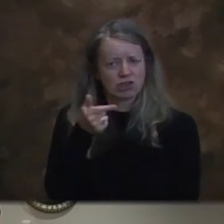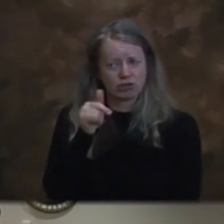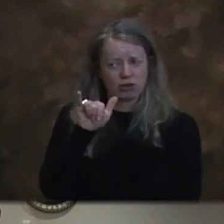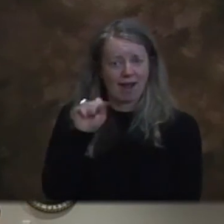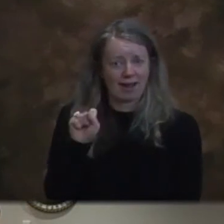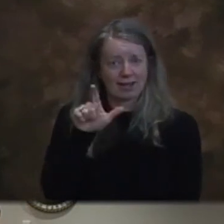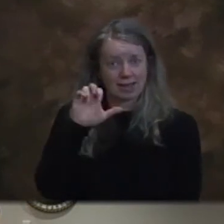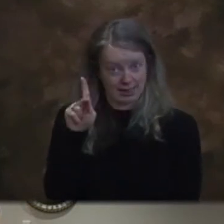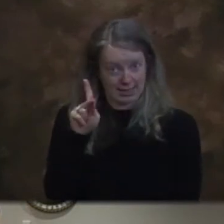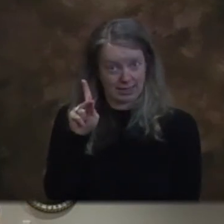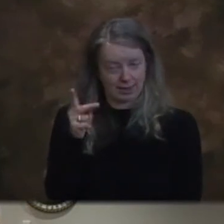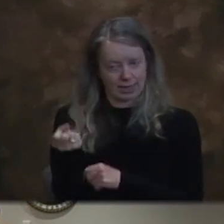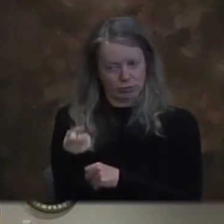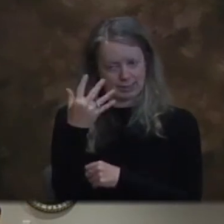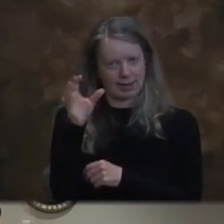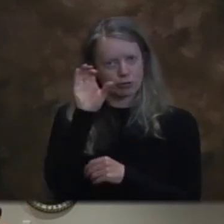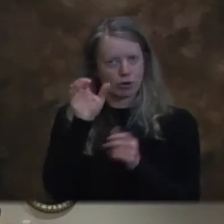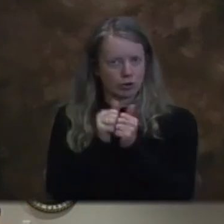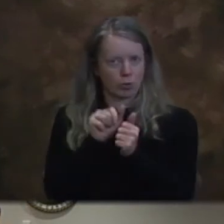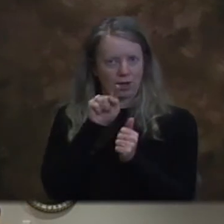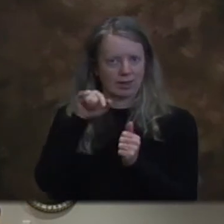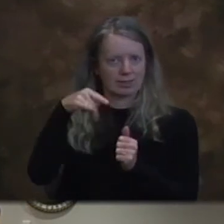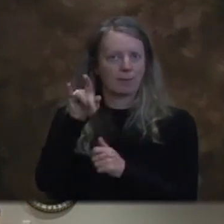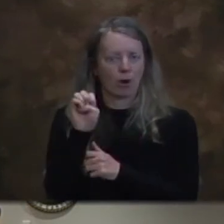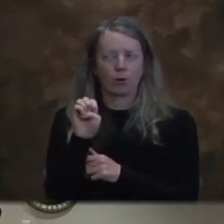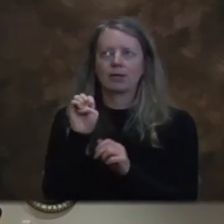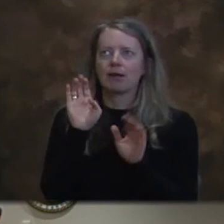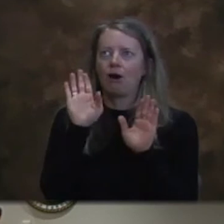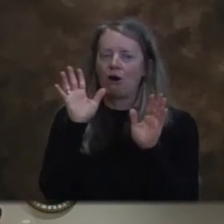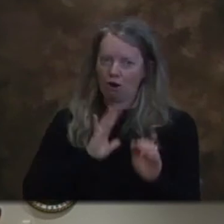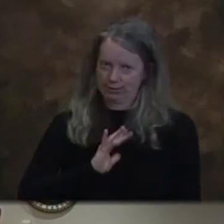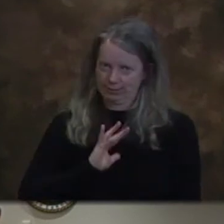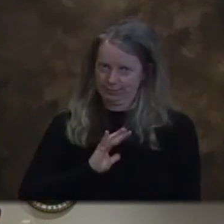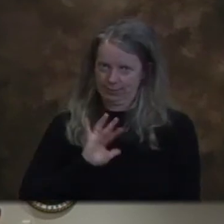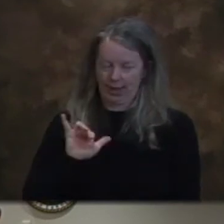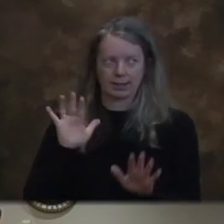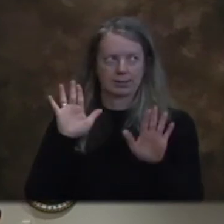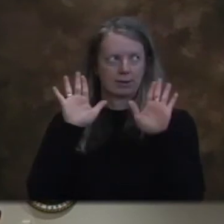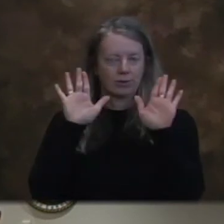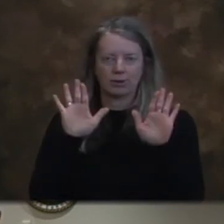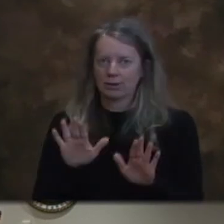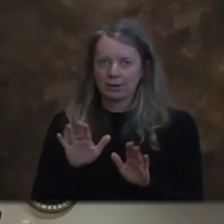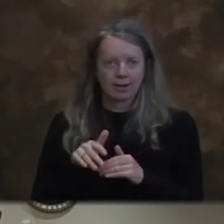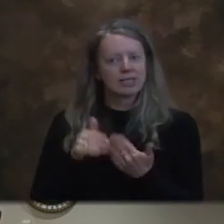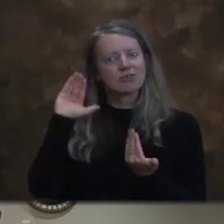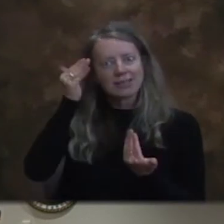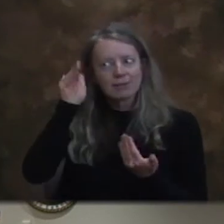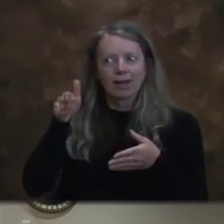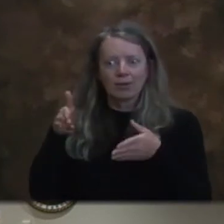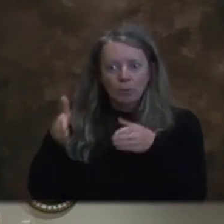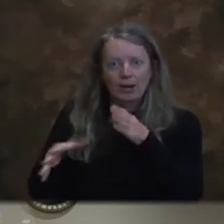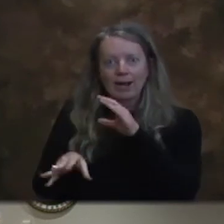sent, where you can search by your zip code, is awesome, and that's so optimistic. It's kind of like, it just seems like the way out of this, the way to